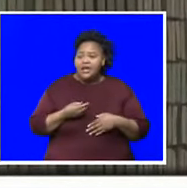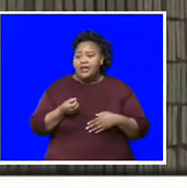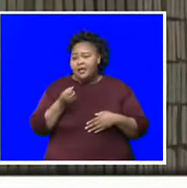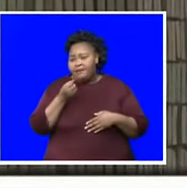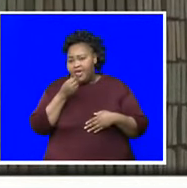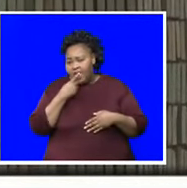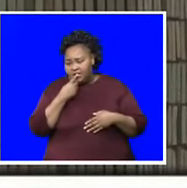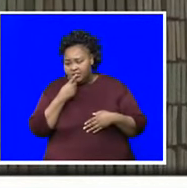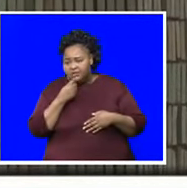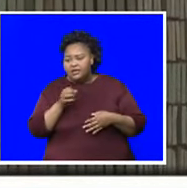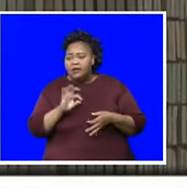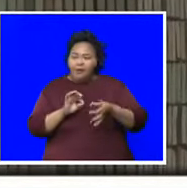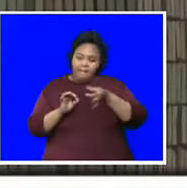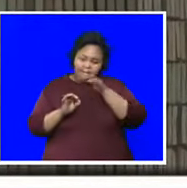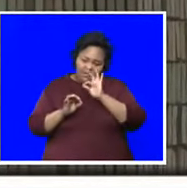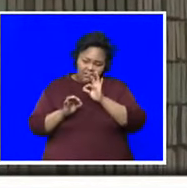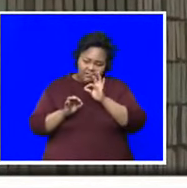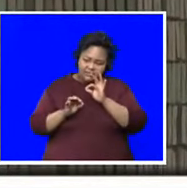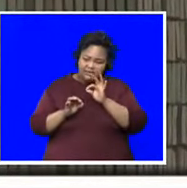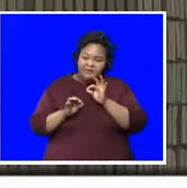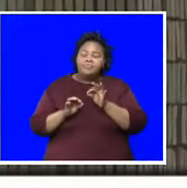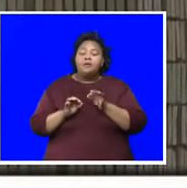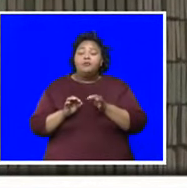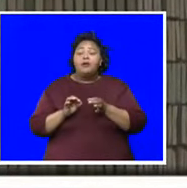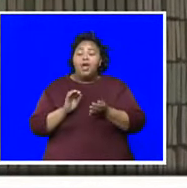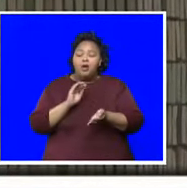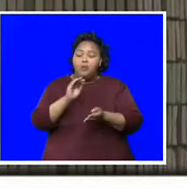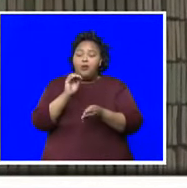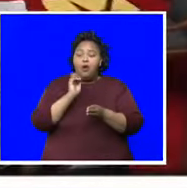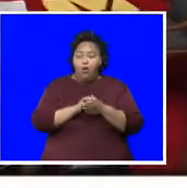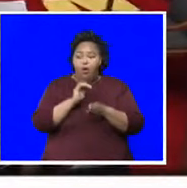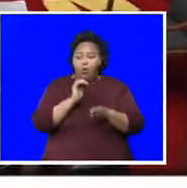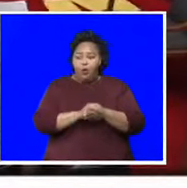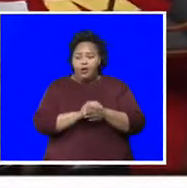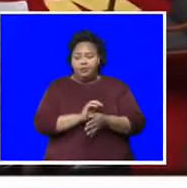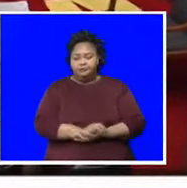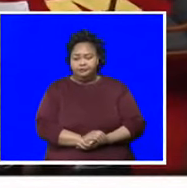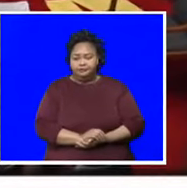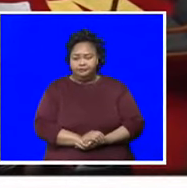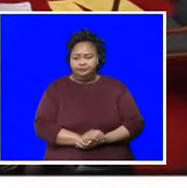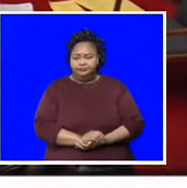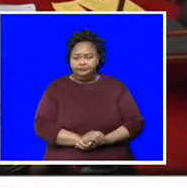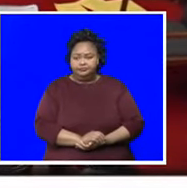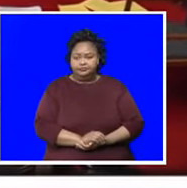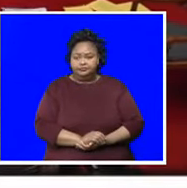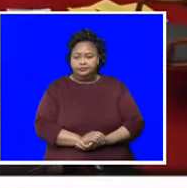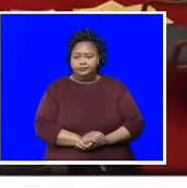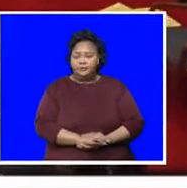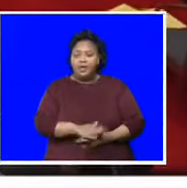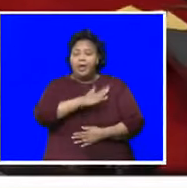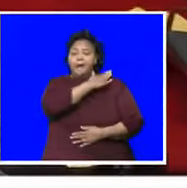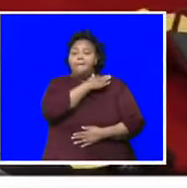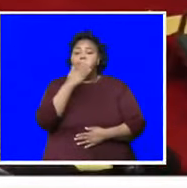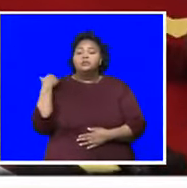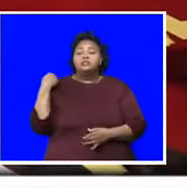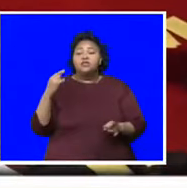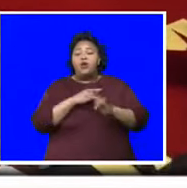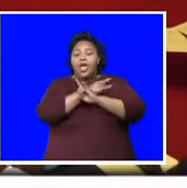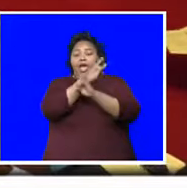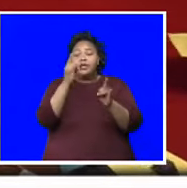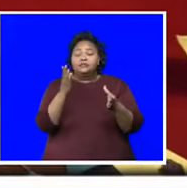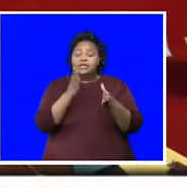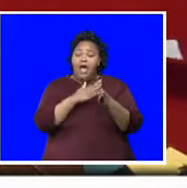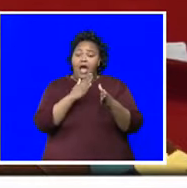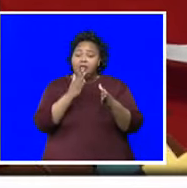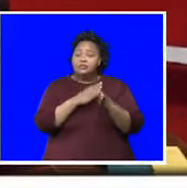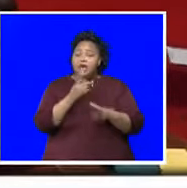mithi baze bayicetsele without having to be paid in government. Minister for Health Liz Nkosi, when responding, stated that